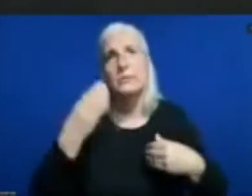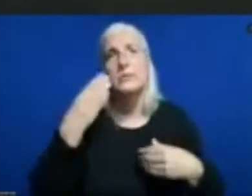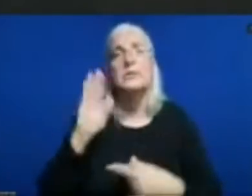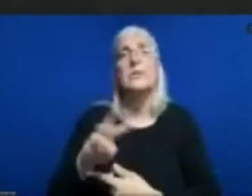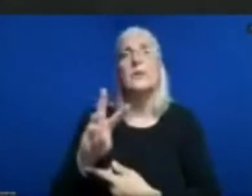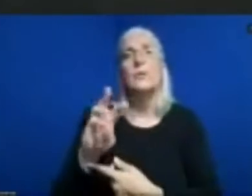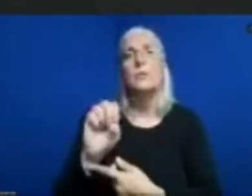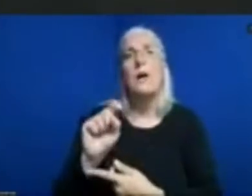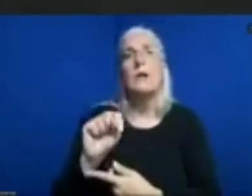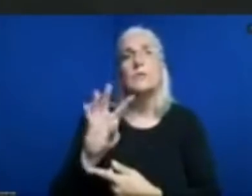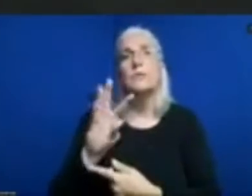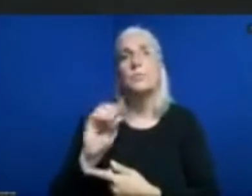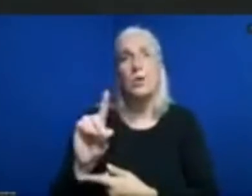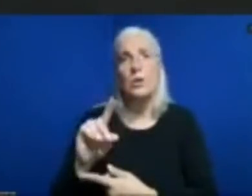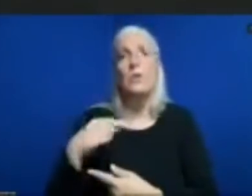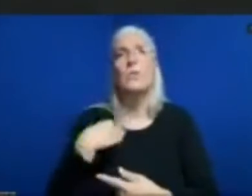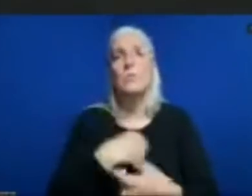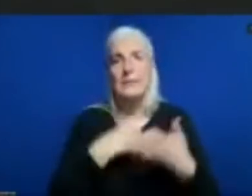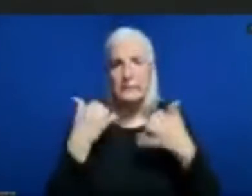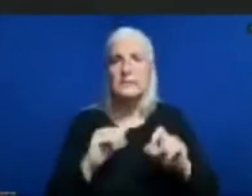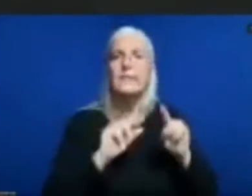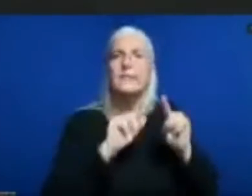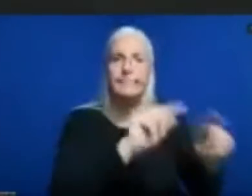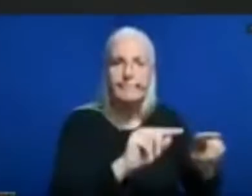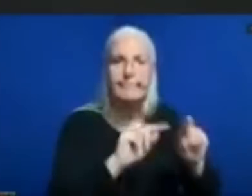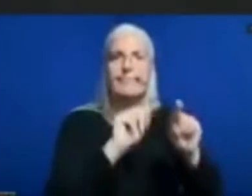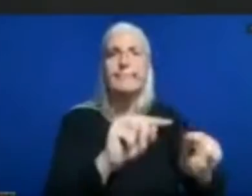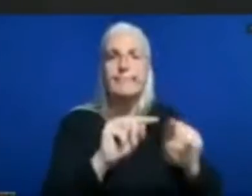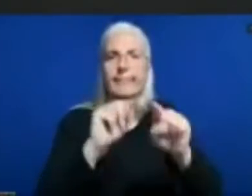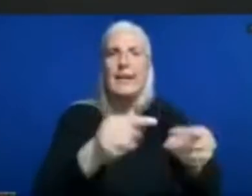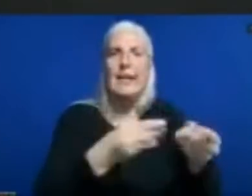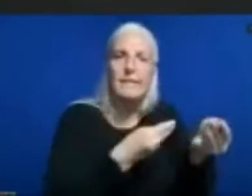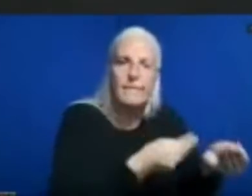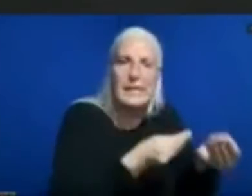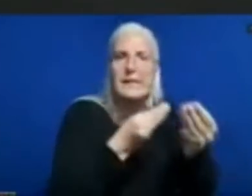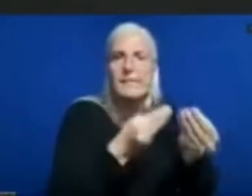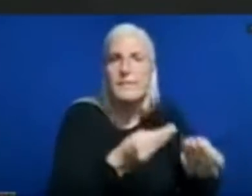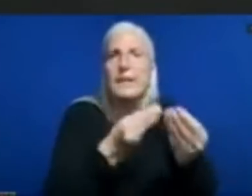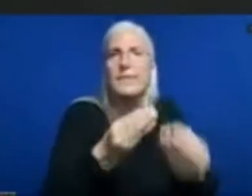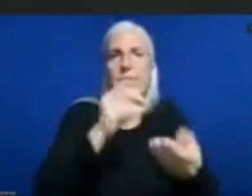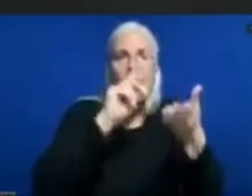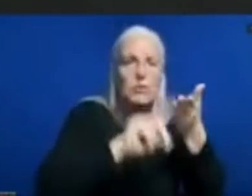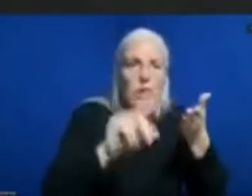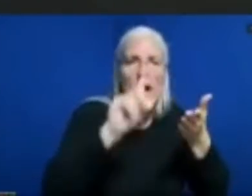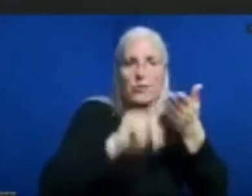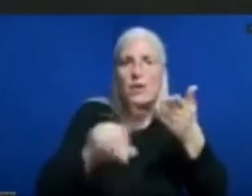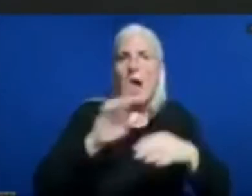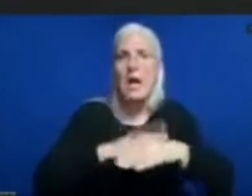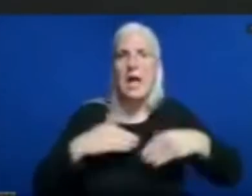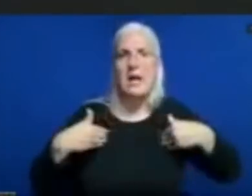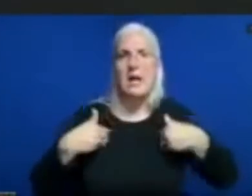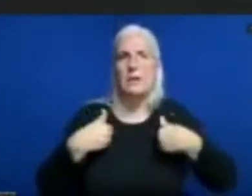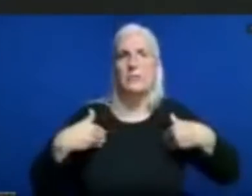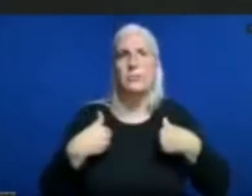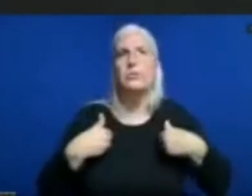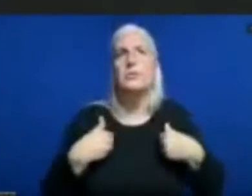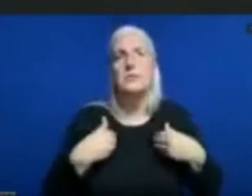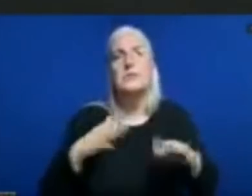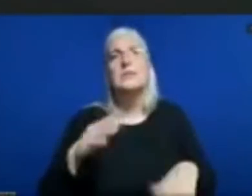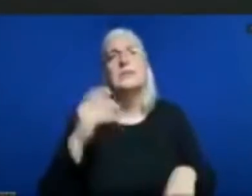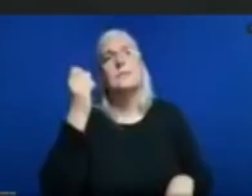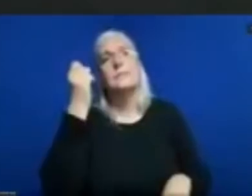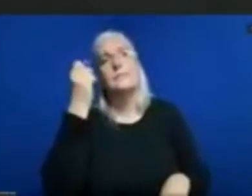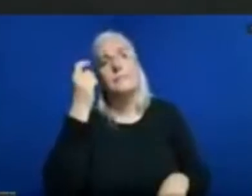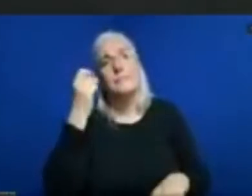for or ones we come across. A number of those animals, when the fire was getting close to Westwood, we moved to the